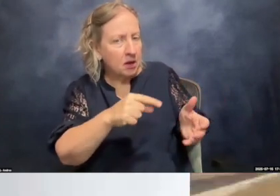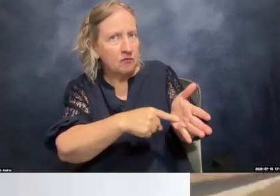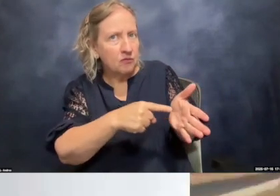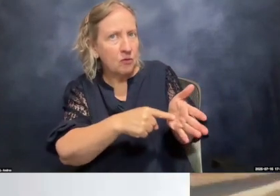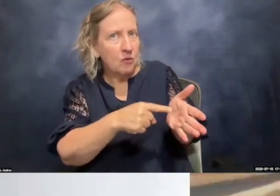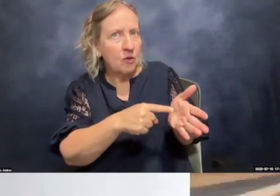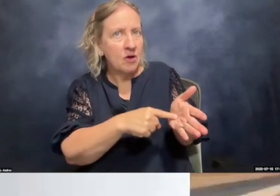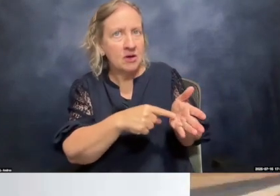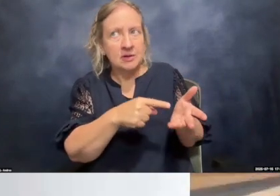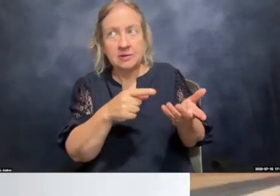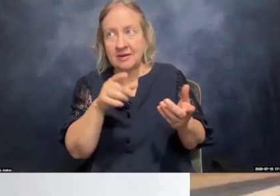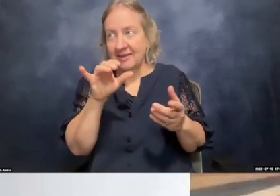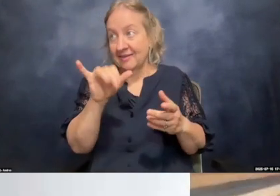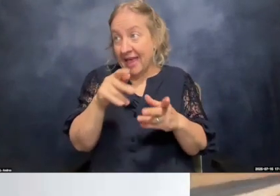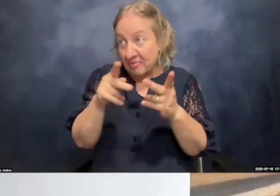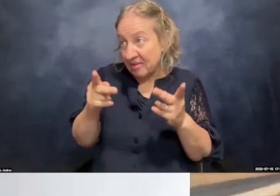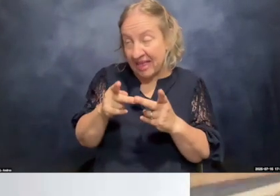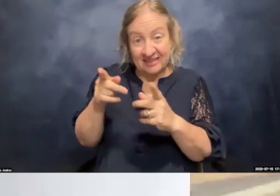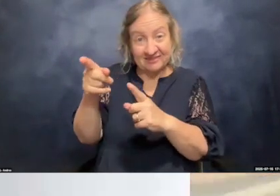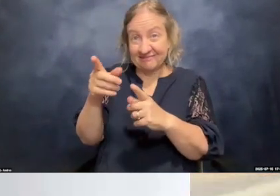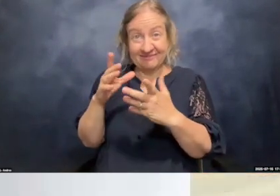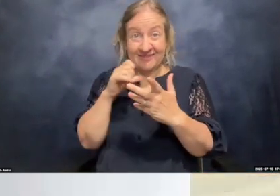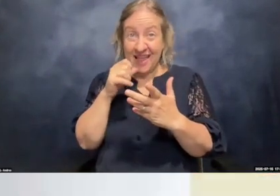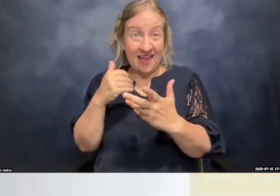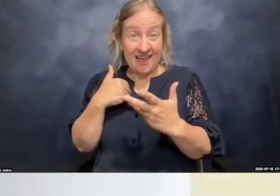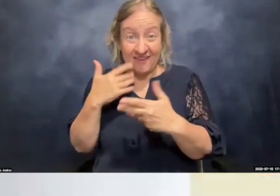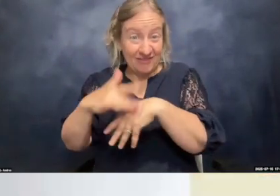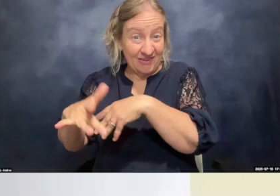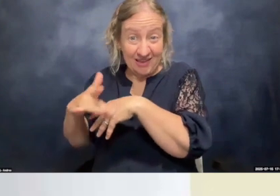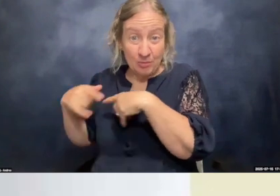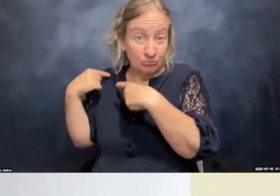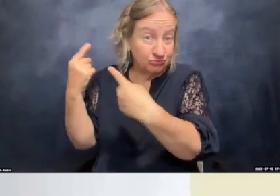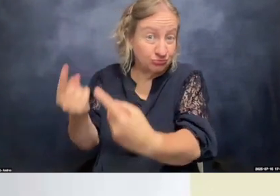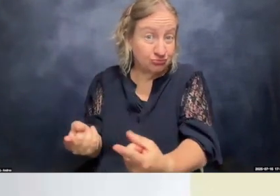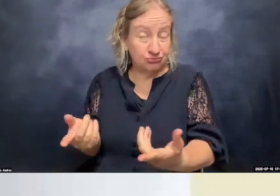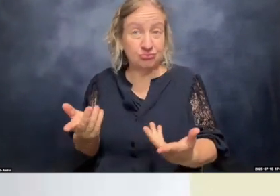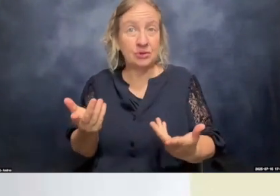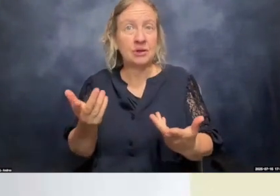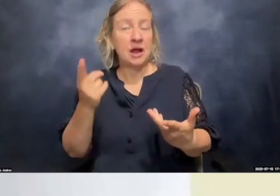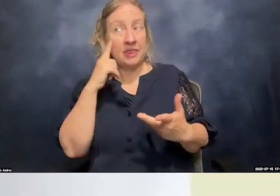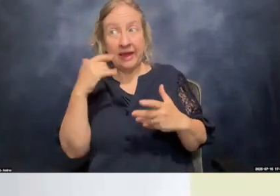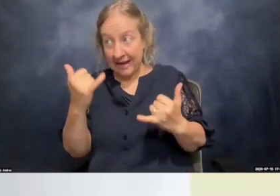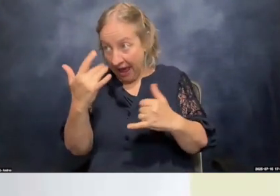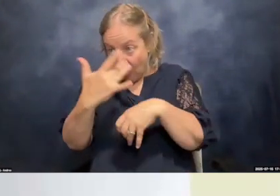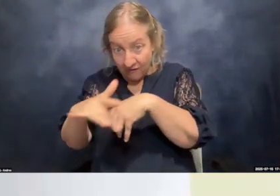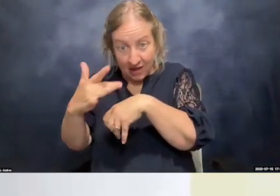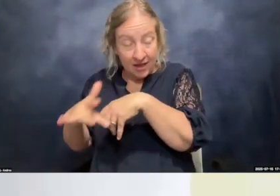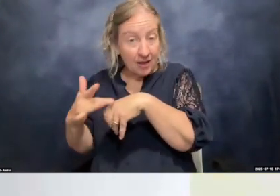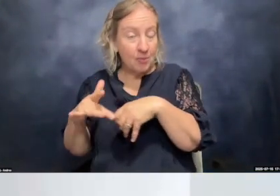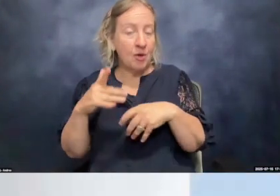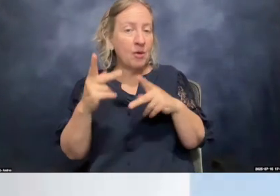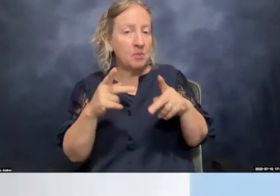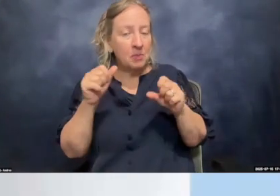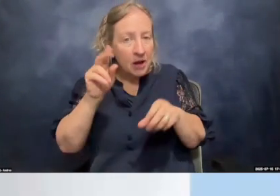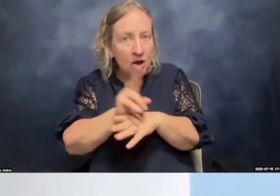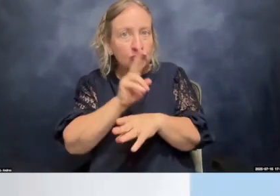provided in one way or another. So I hope that just having it available for people, being able to bake it into their normal